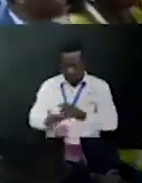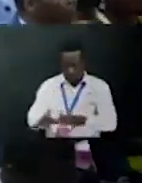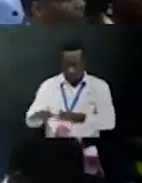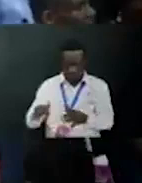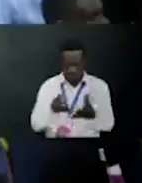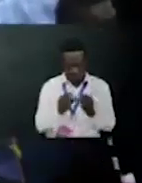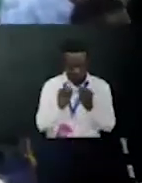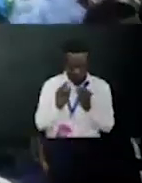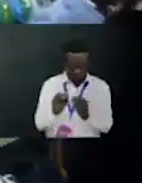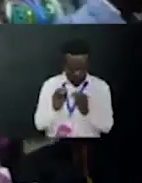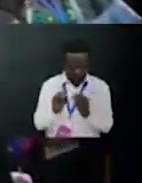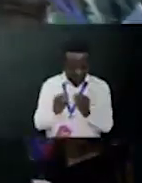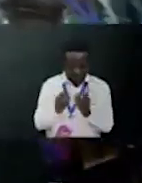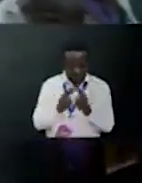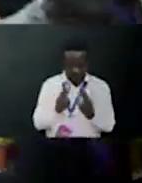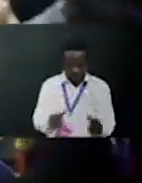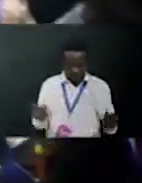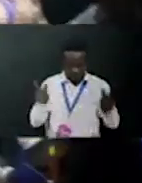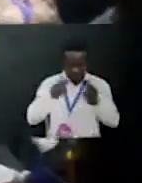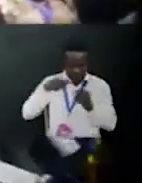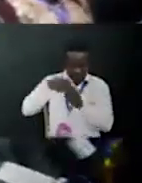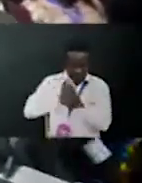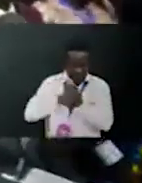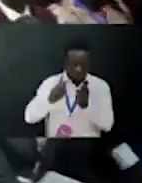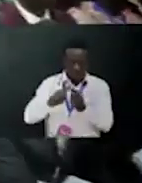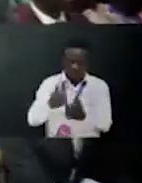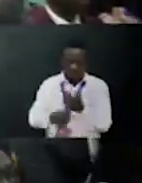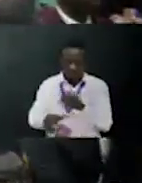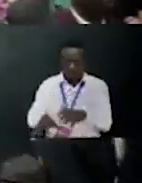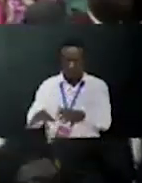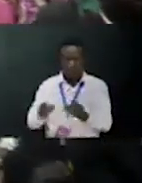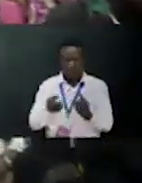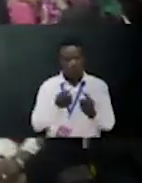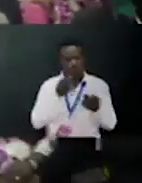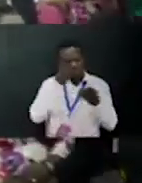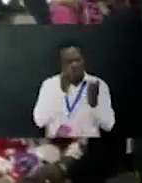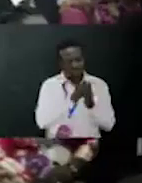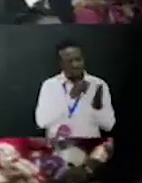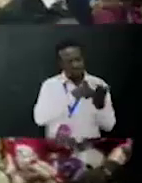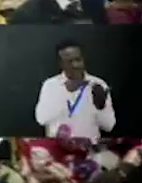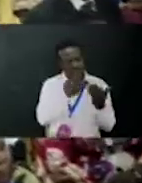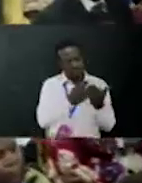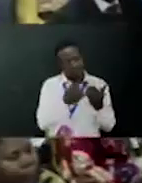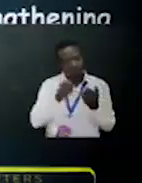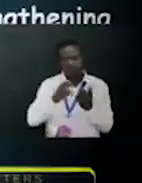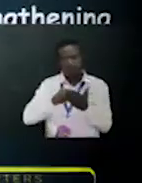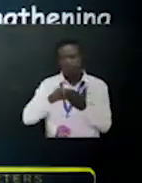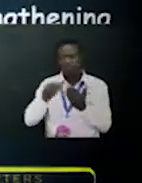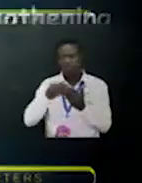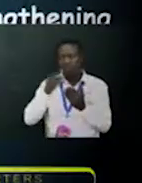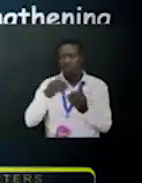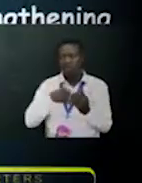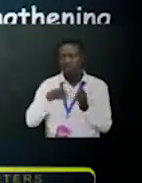decided that from January to March, we shall hold Bible studies on the core values and the rules of